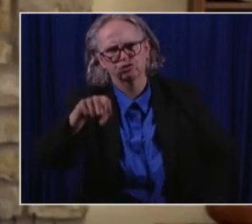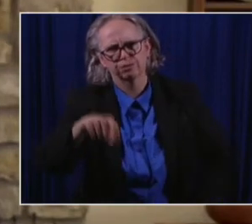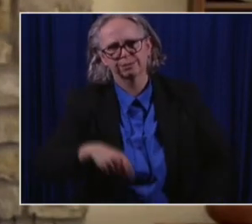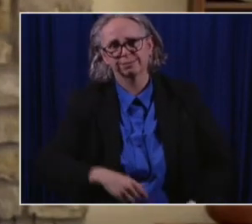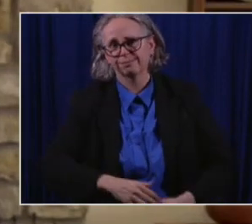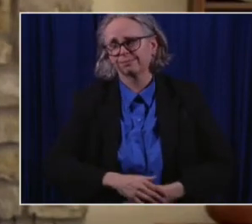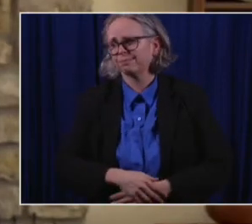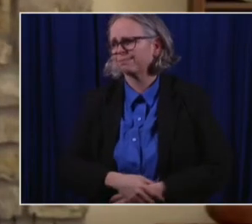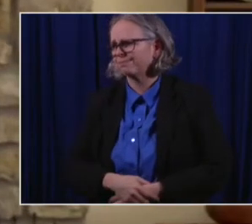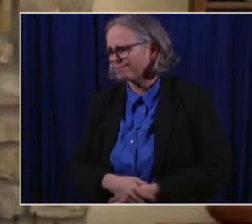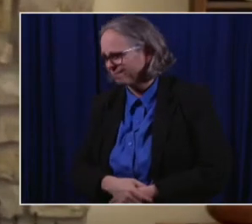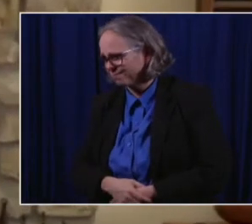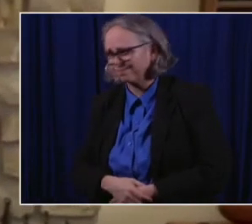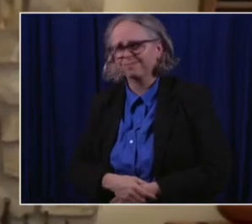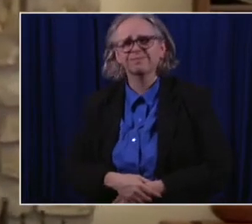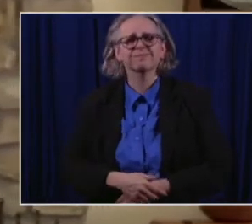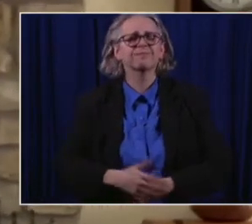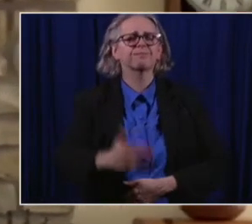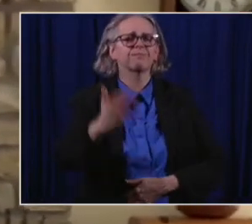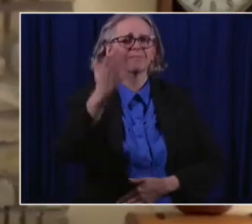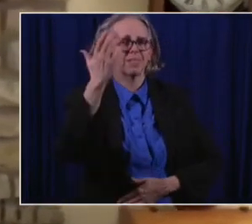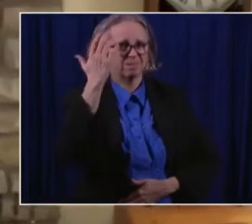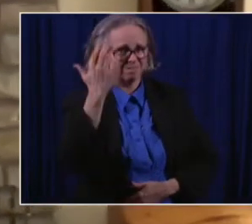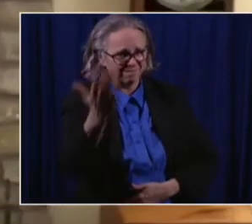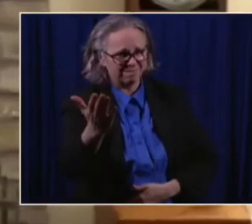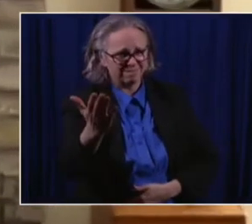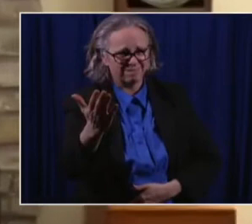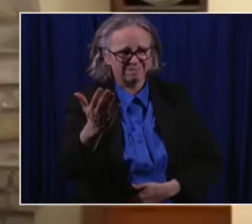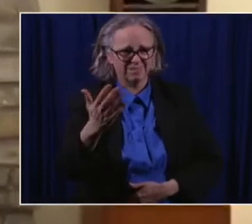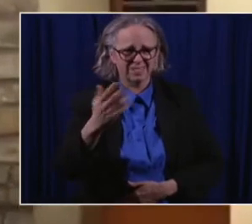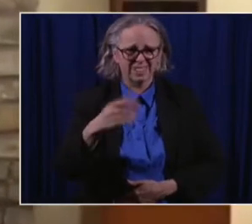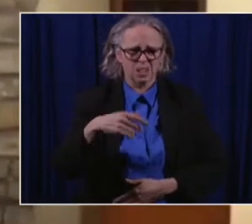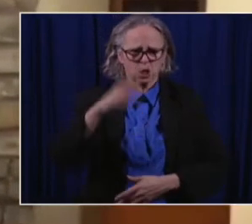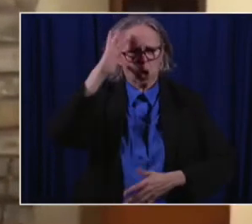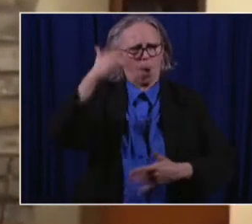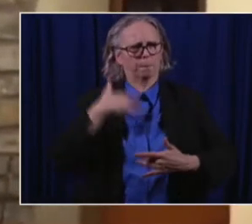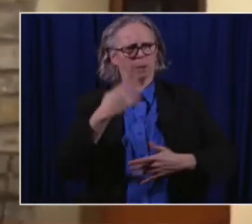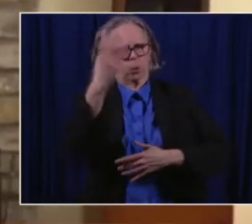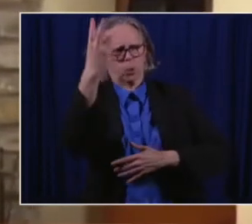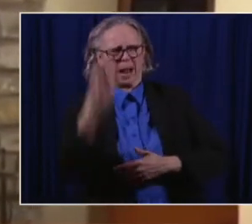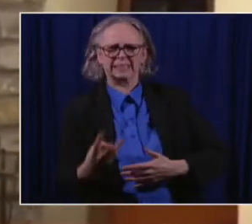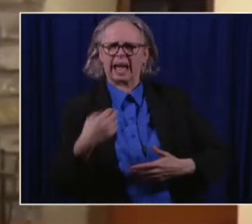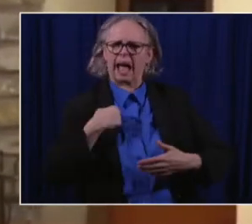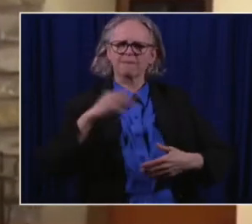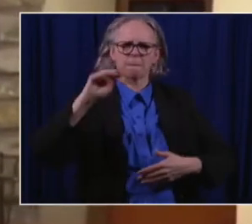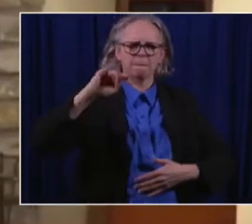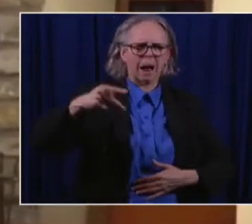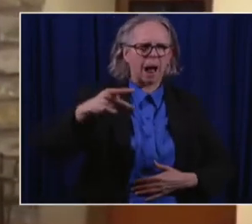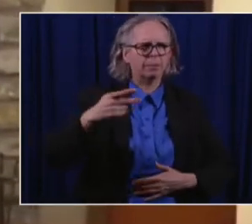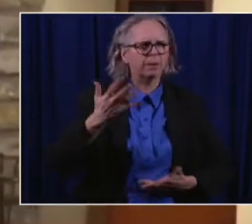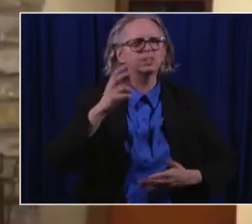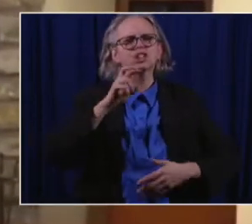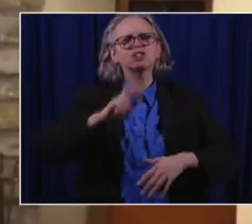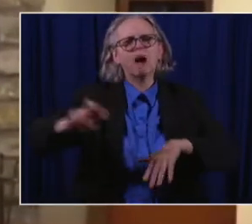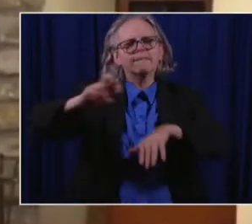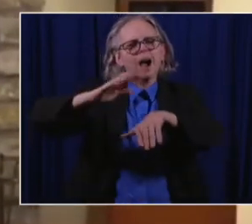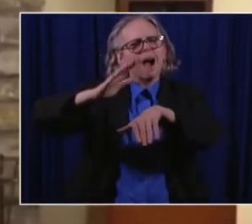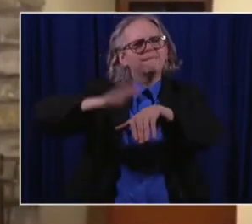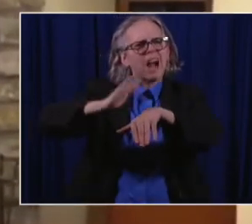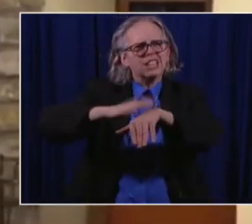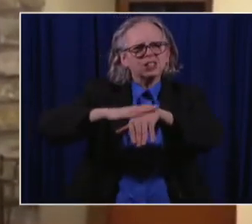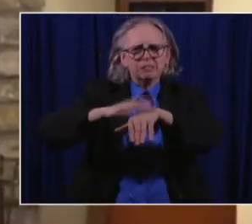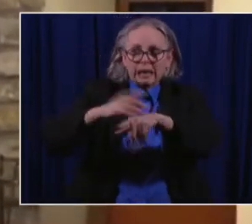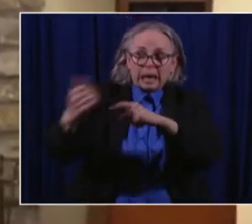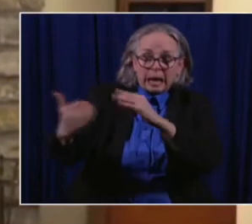out every Wednesday, put out yesterday, and that is the travel advisory. And this is the